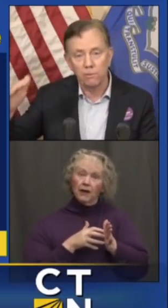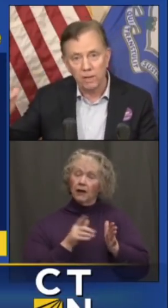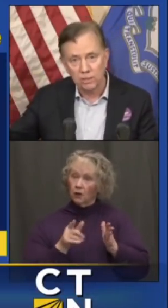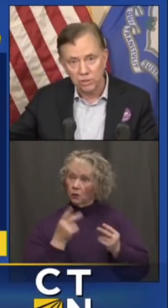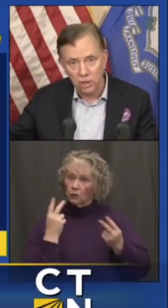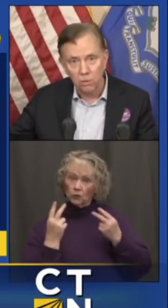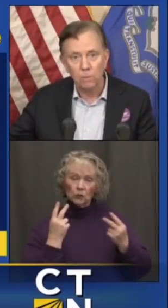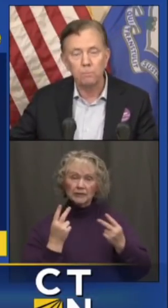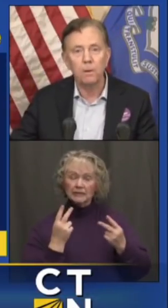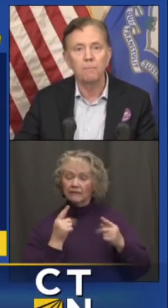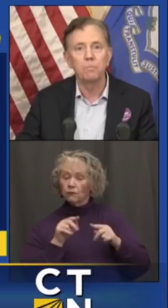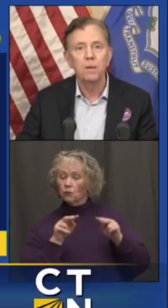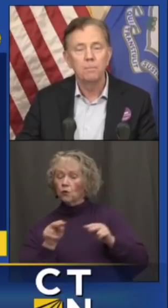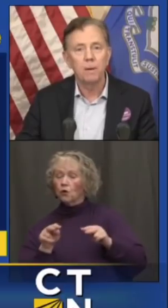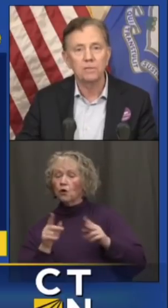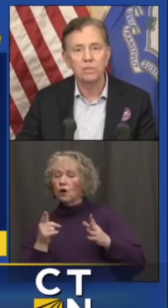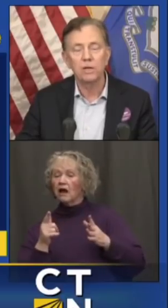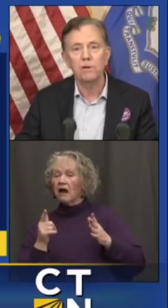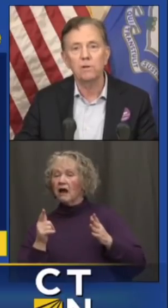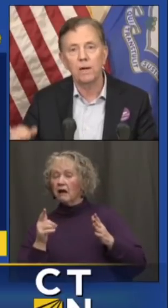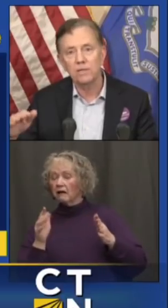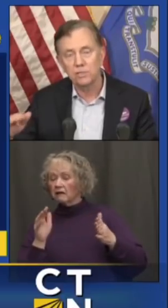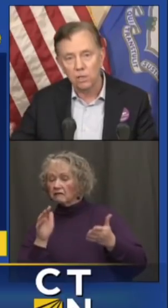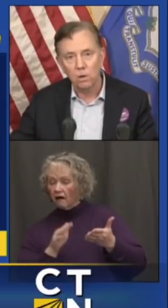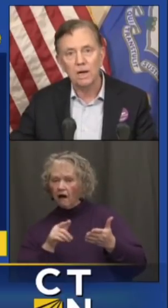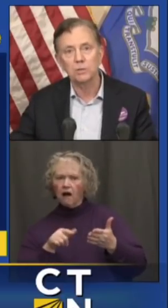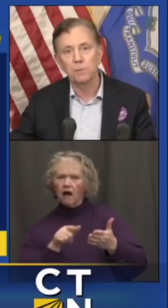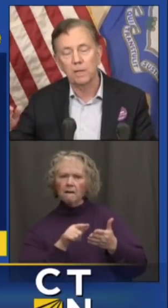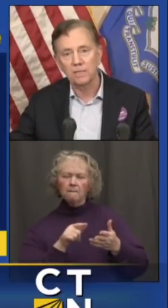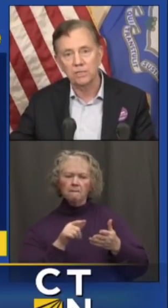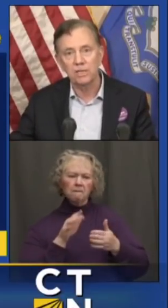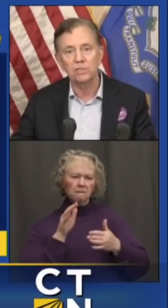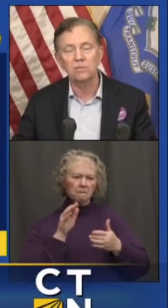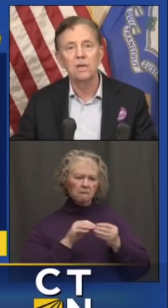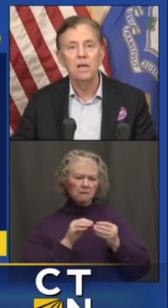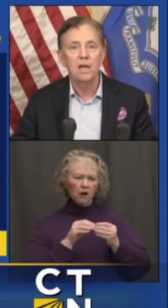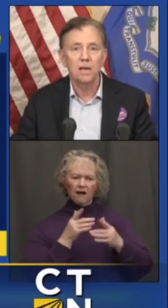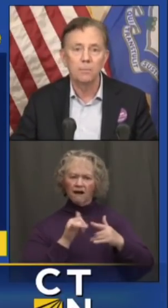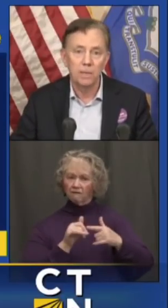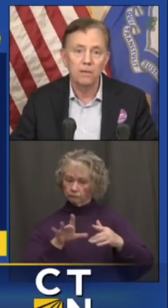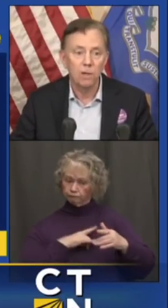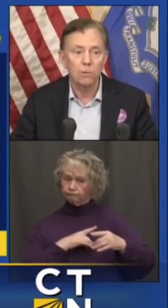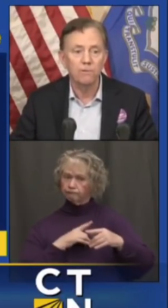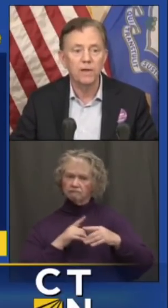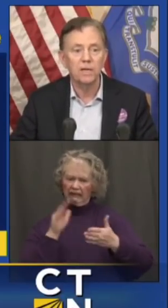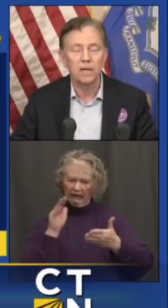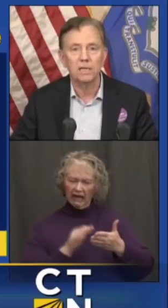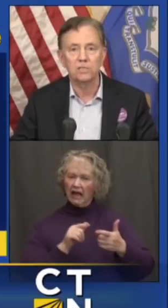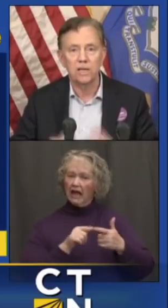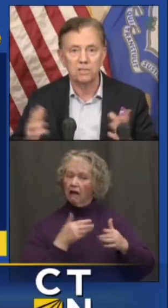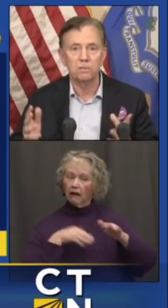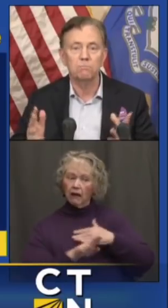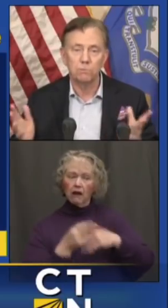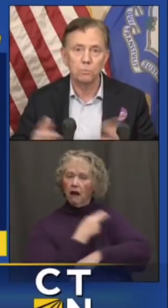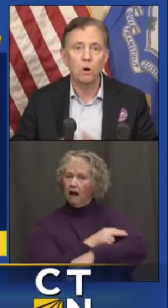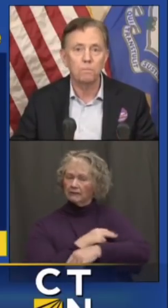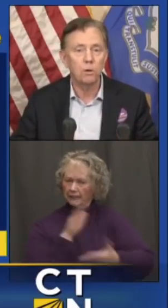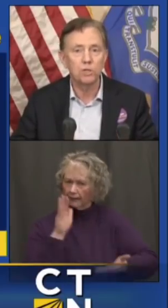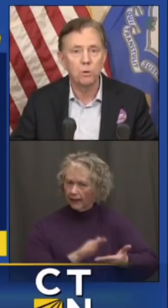by reflection, lower positivity rates, lower hospitalizations, and I believe lower fatalities. That's